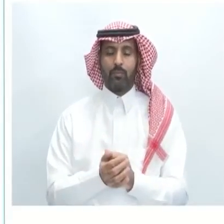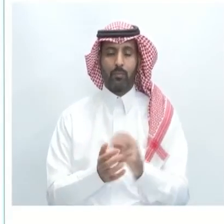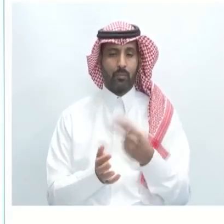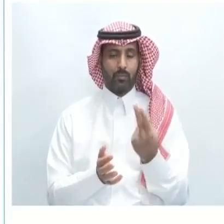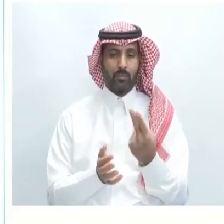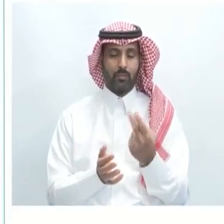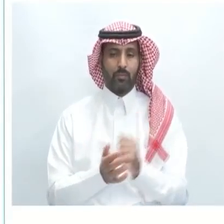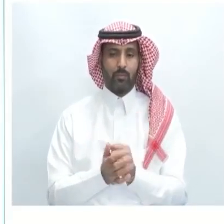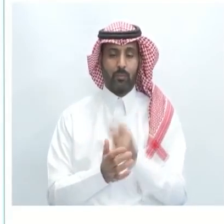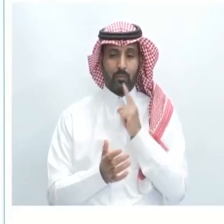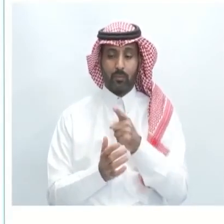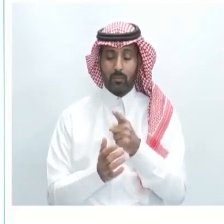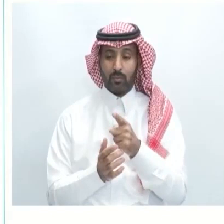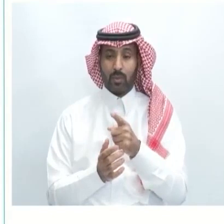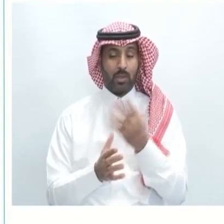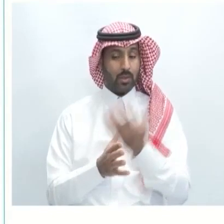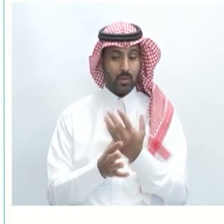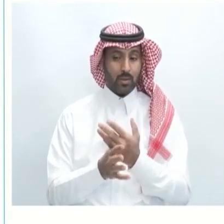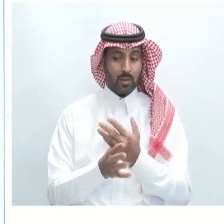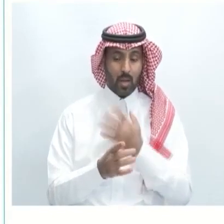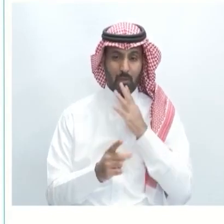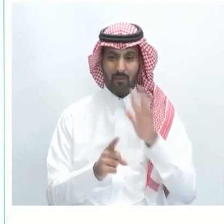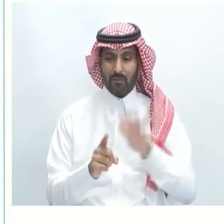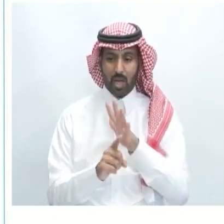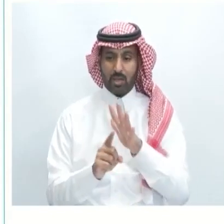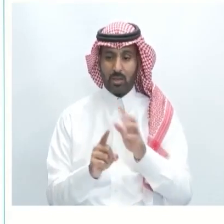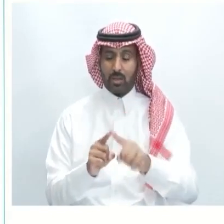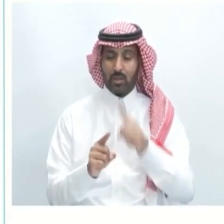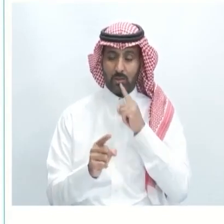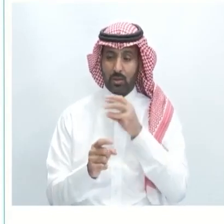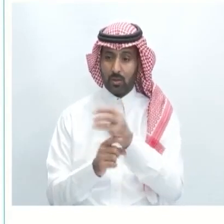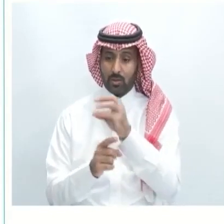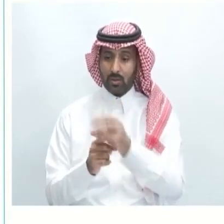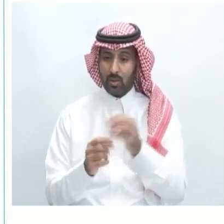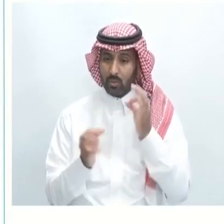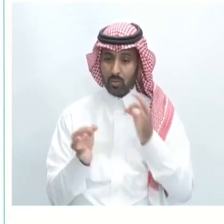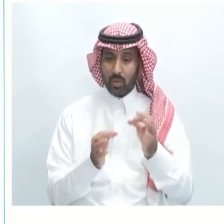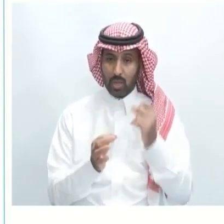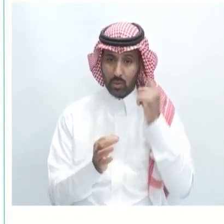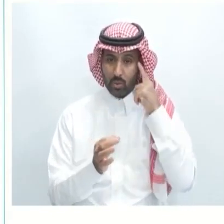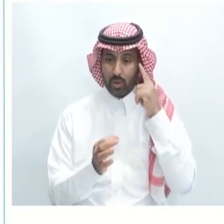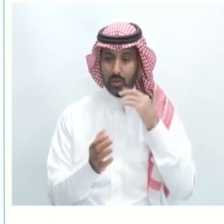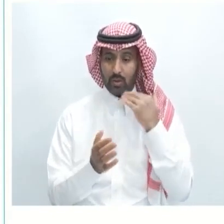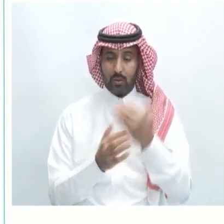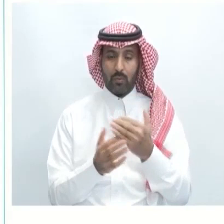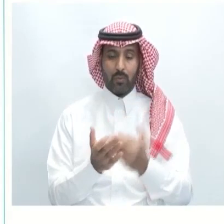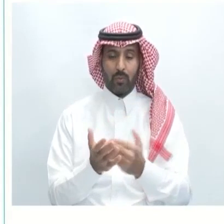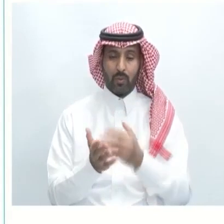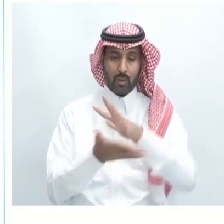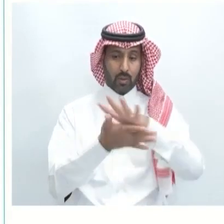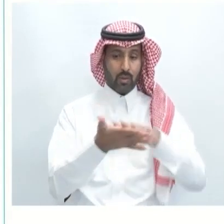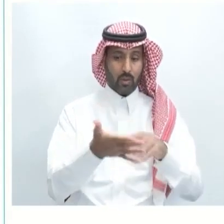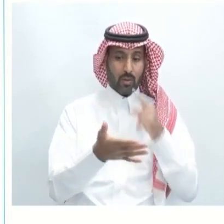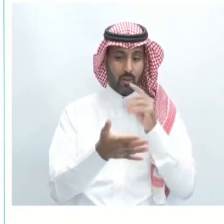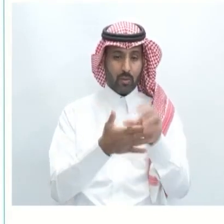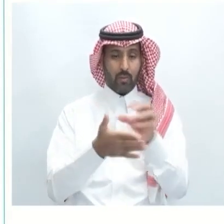two, use a cause and effect chart to organize your ideas. Of course, you have to use a chart to